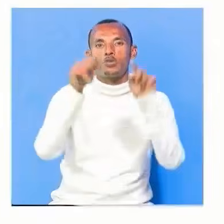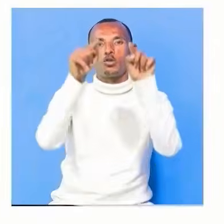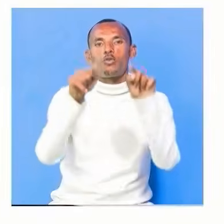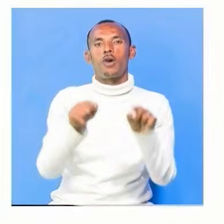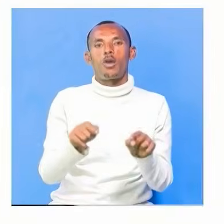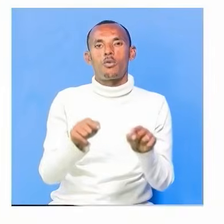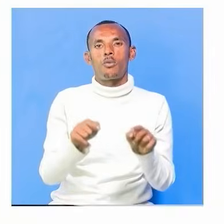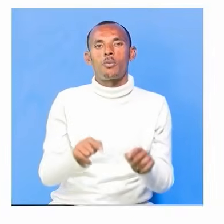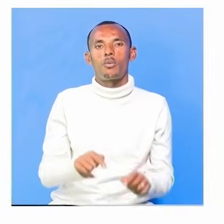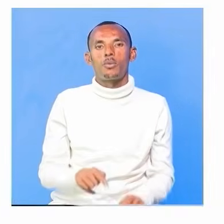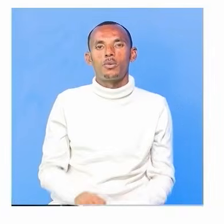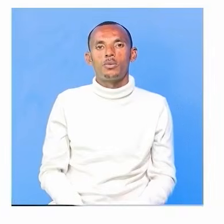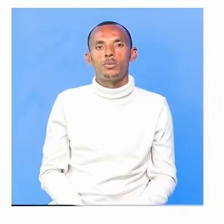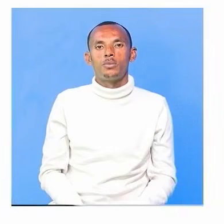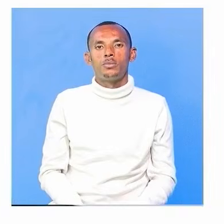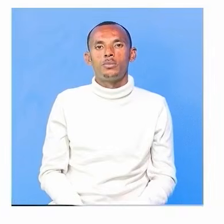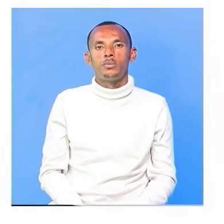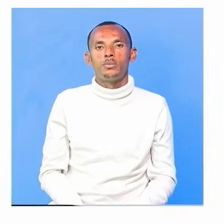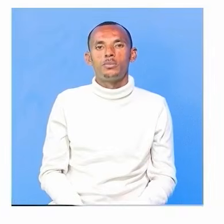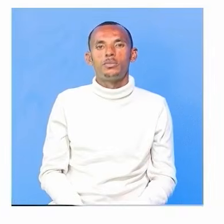the absolute value of